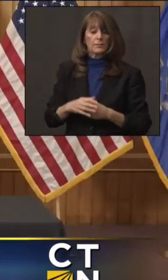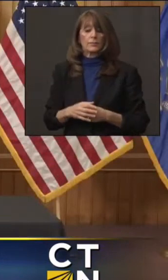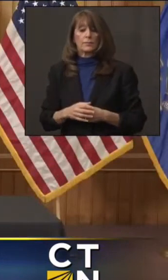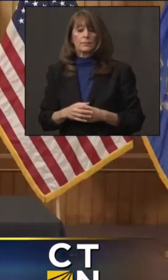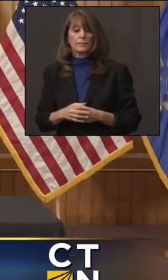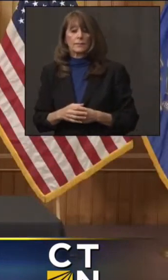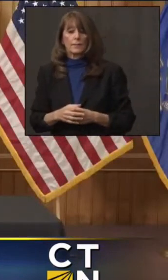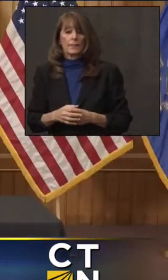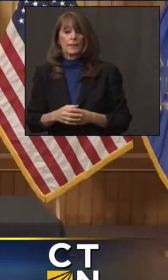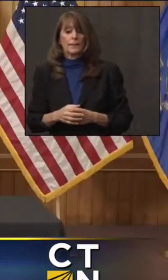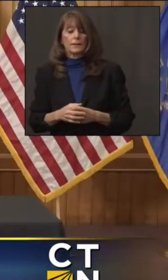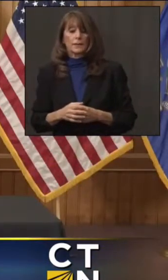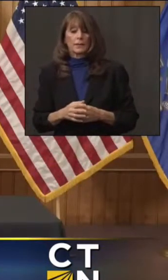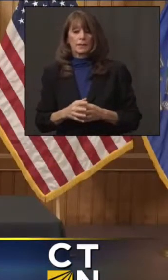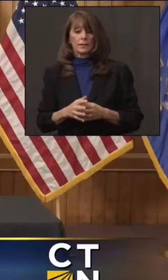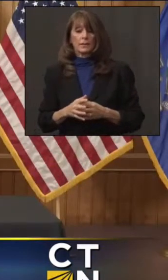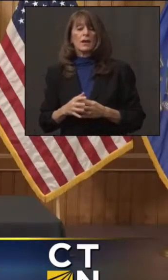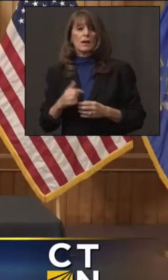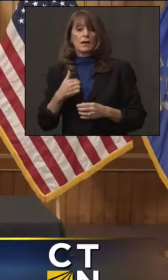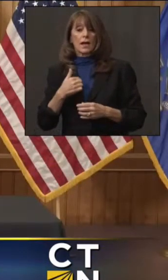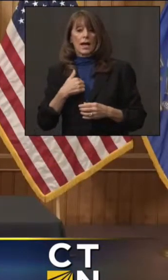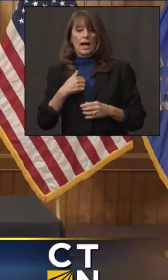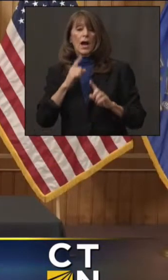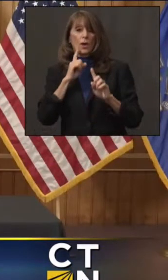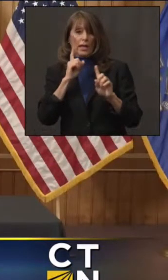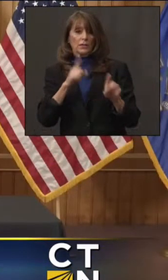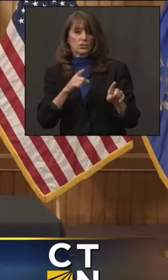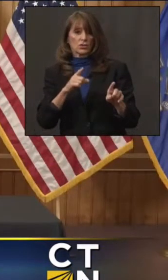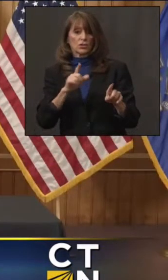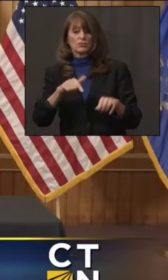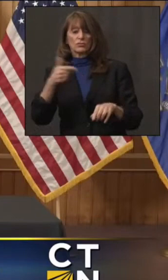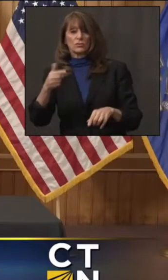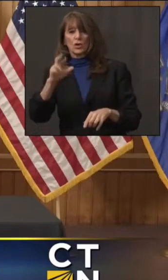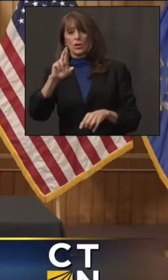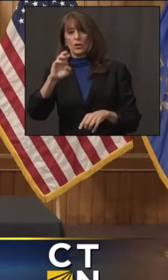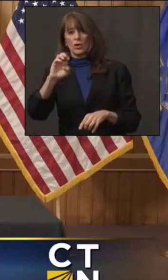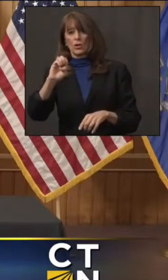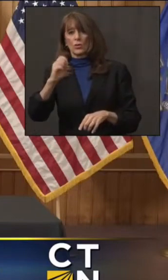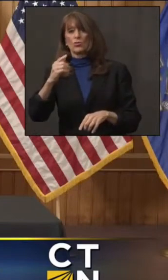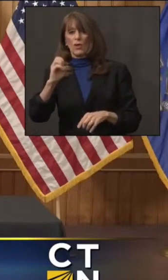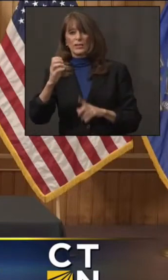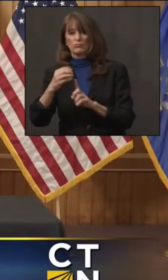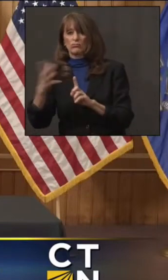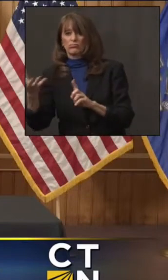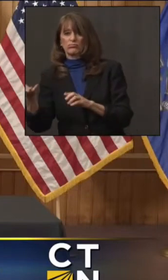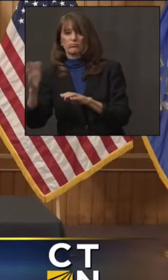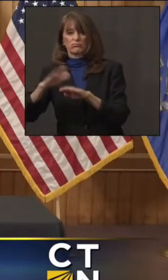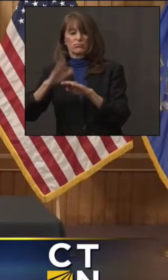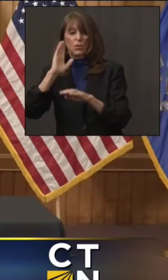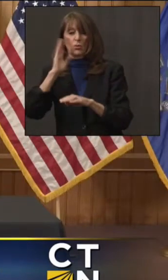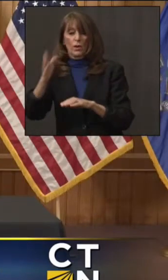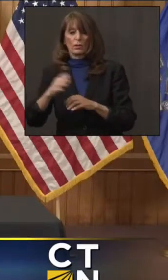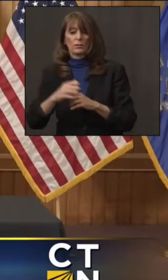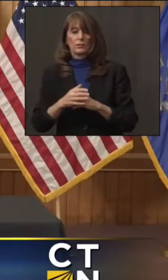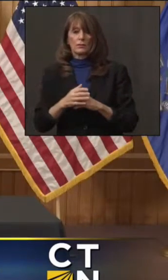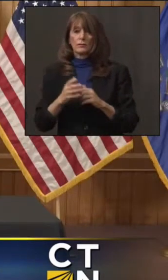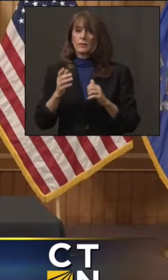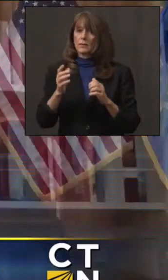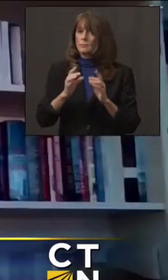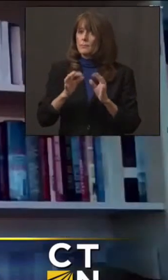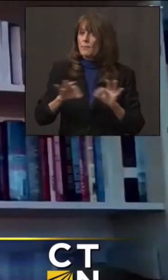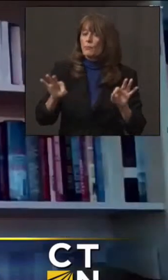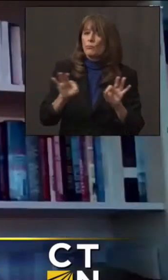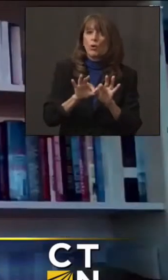Yeah, I'll start, and then I know Reggie has additional information to add. First of all, I want to make sure everybody knows